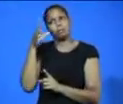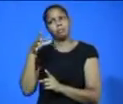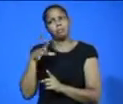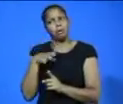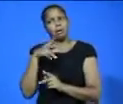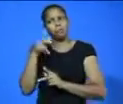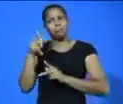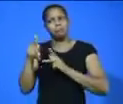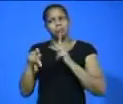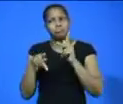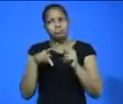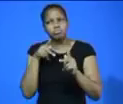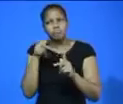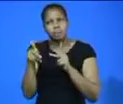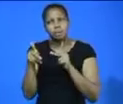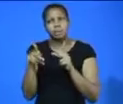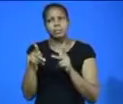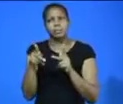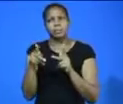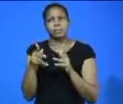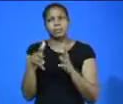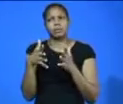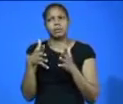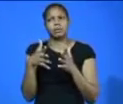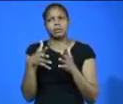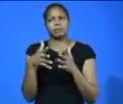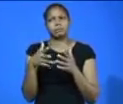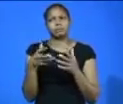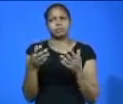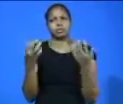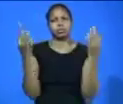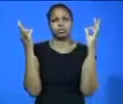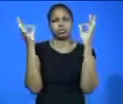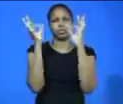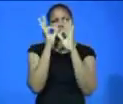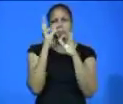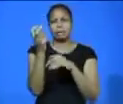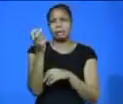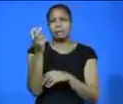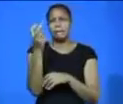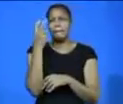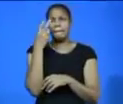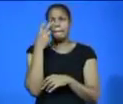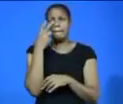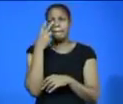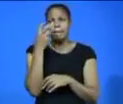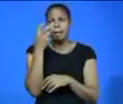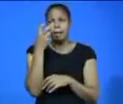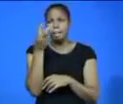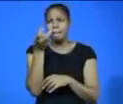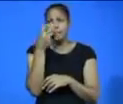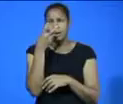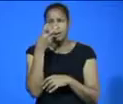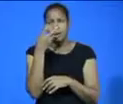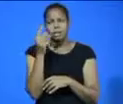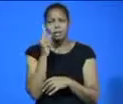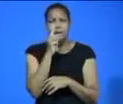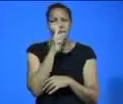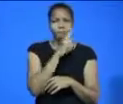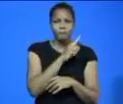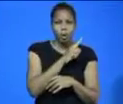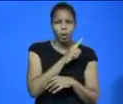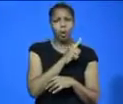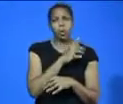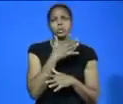unfettered, blind ambition, in his false sense of